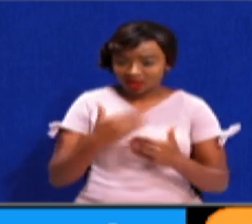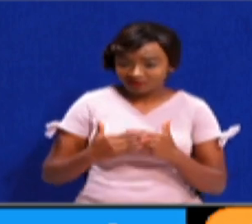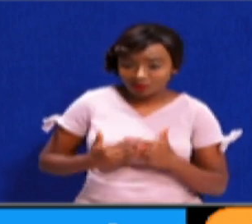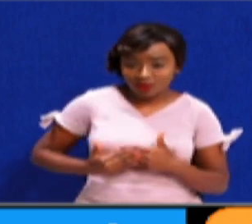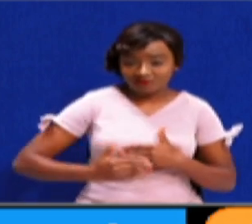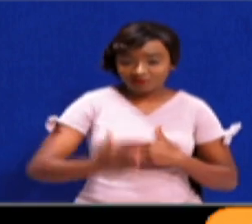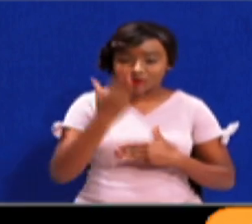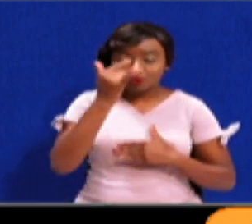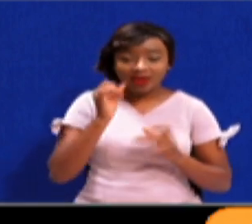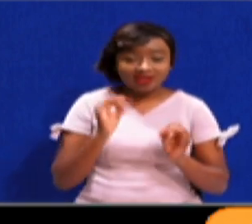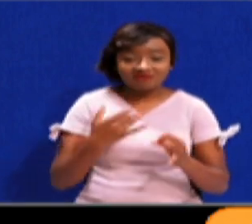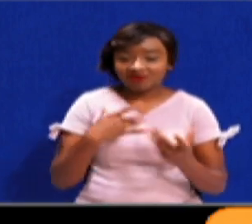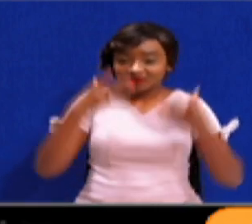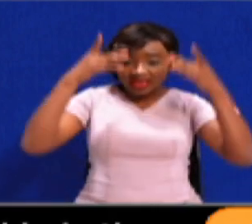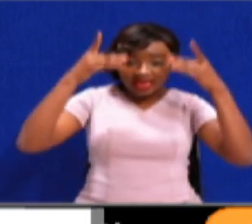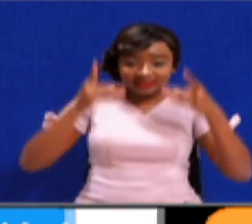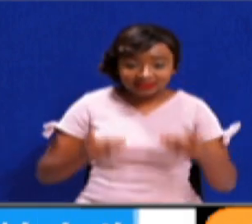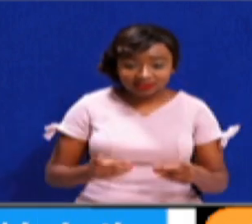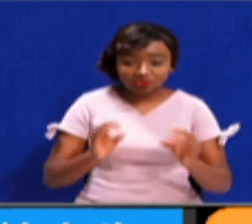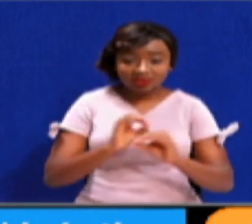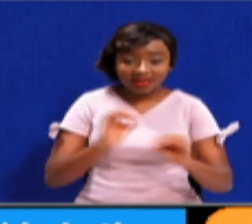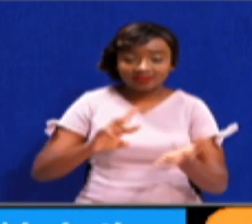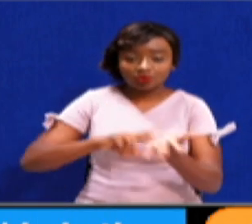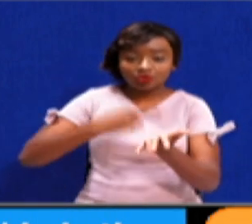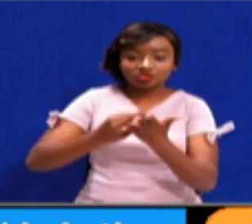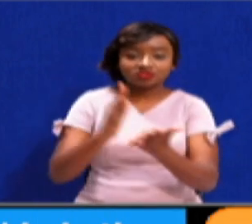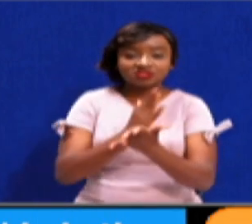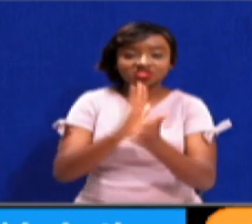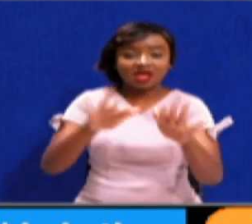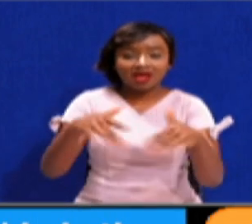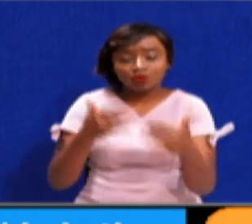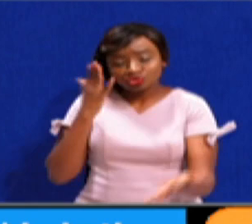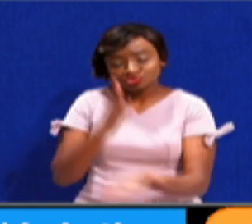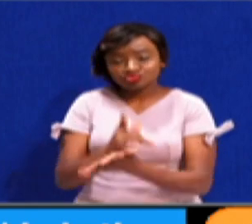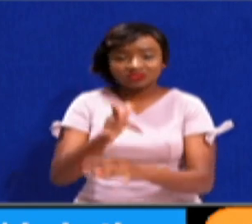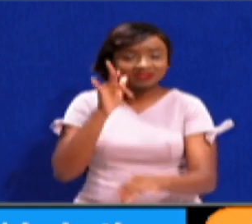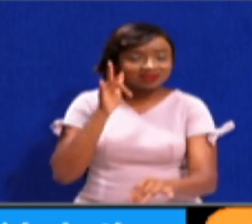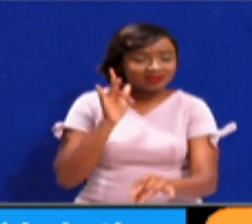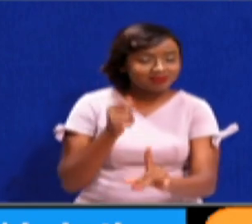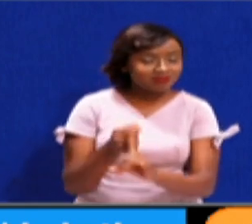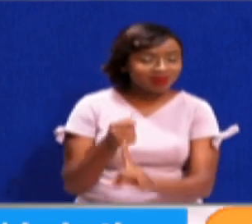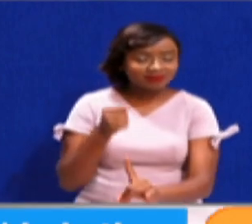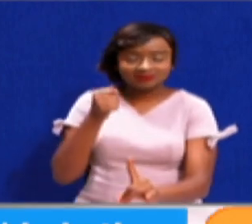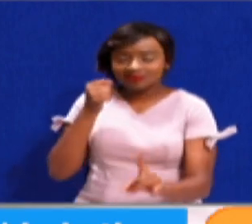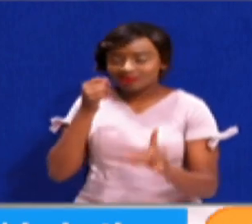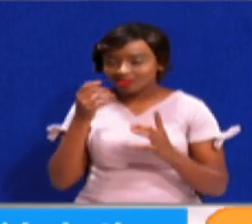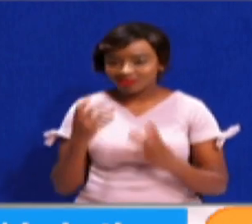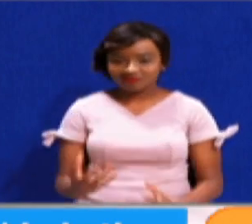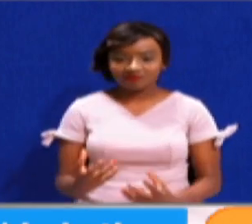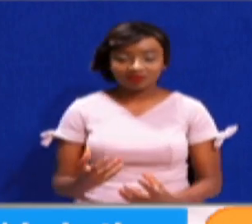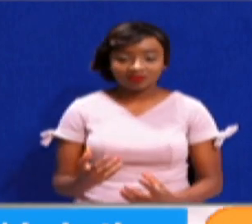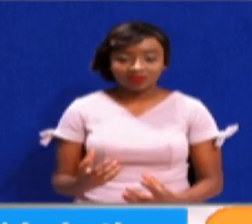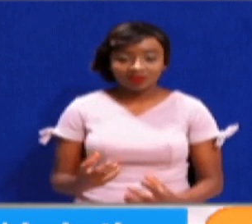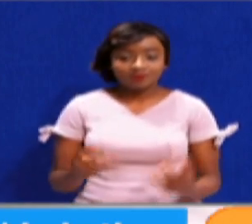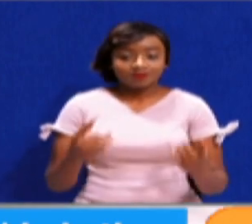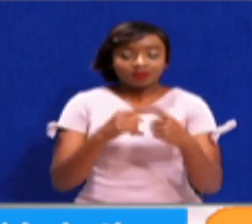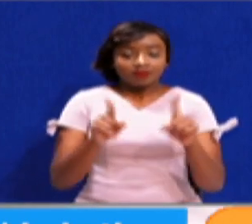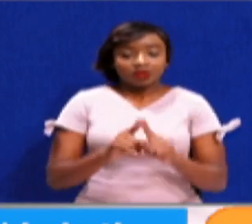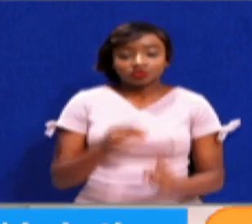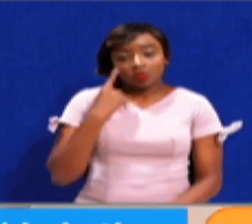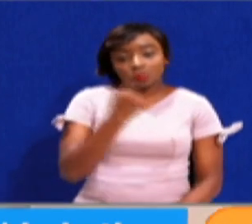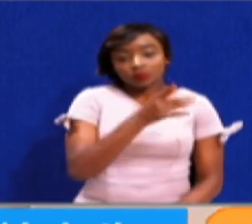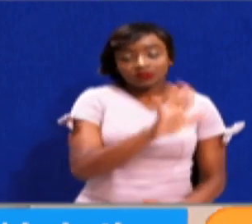because the effects of not having a revenue sharing formula are huge. And we have seen, I mean, it's quite stunningly, the